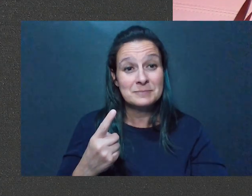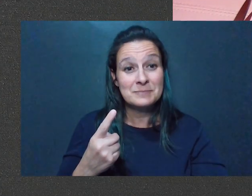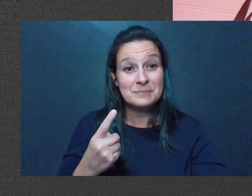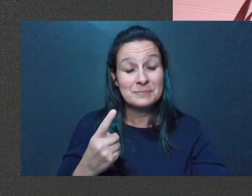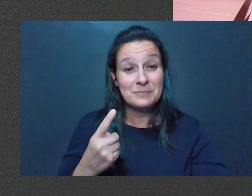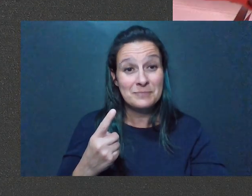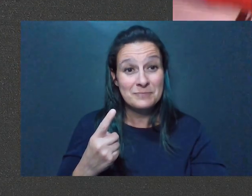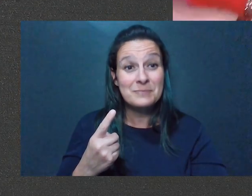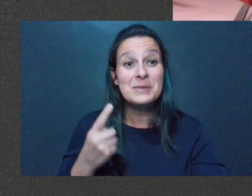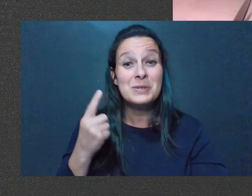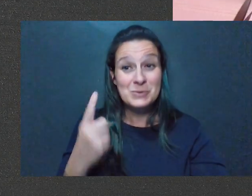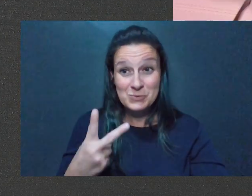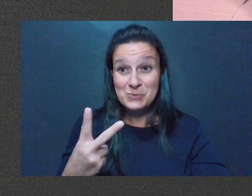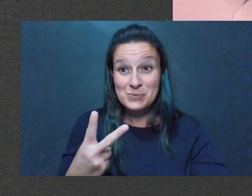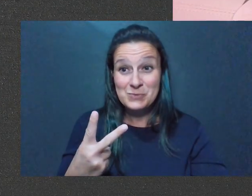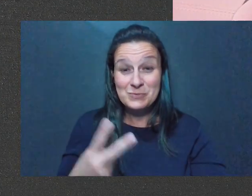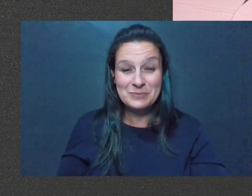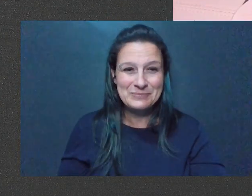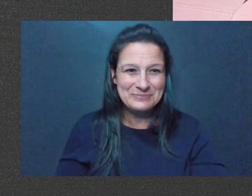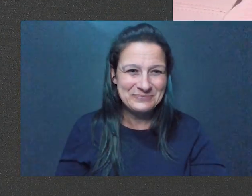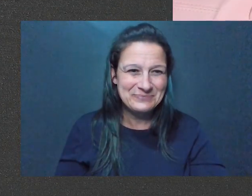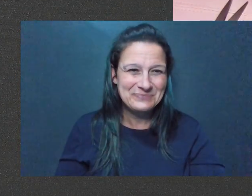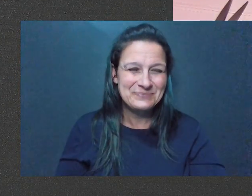too. 2.